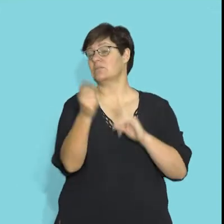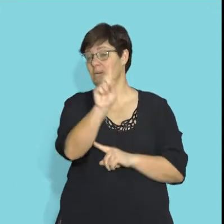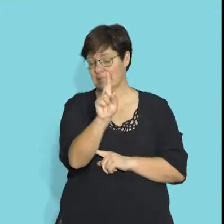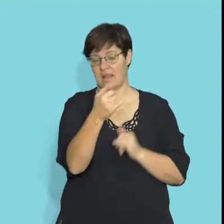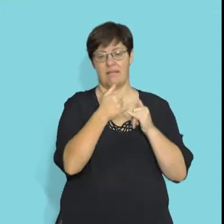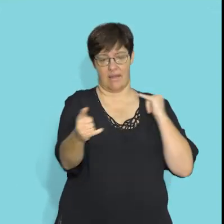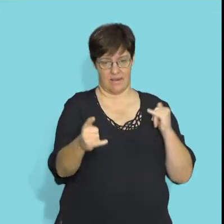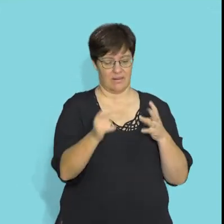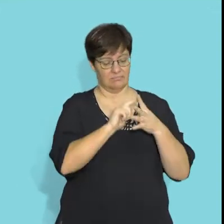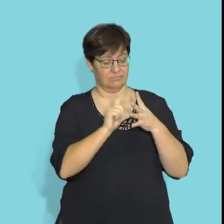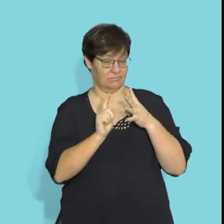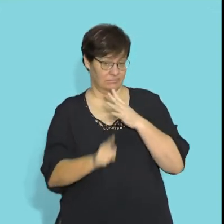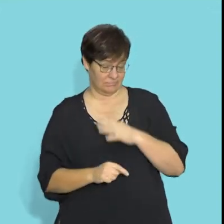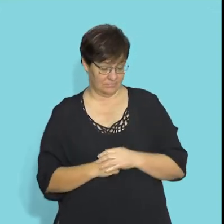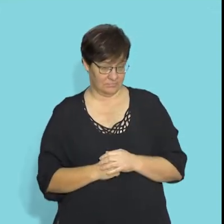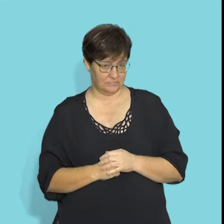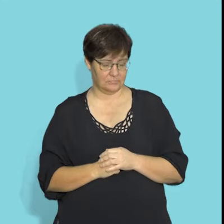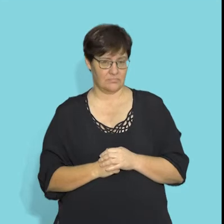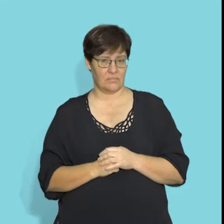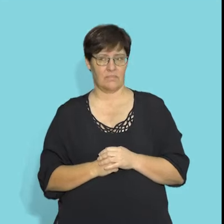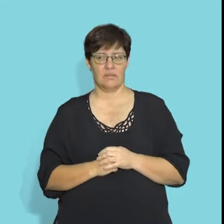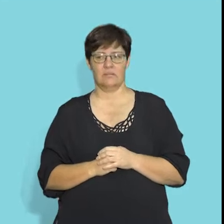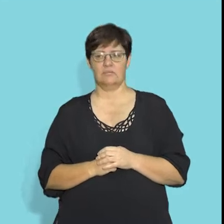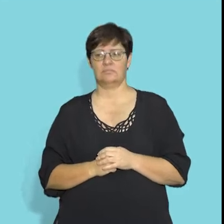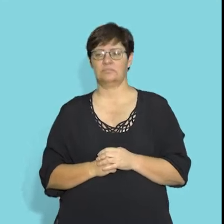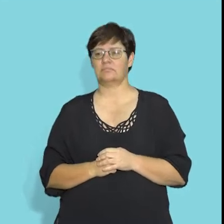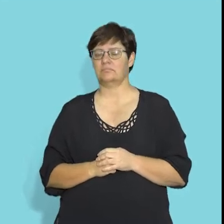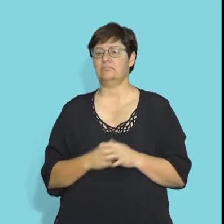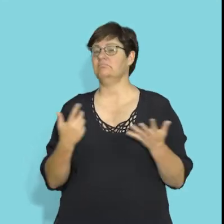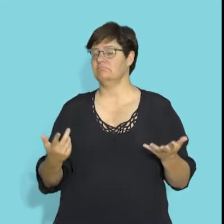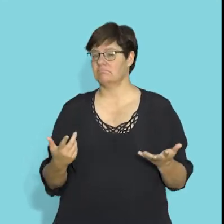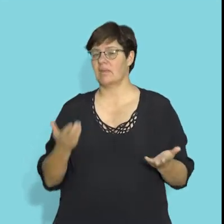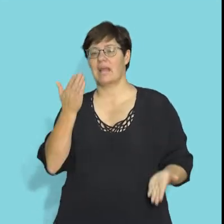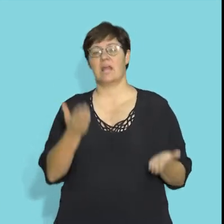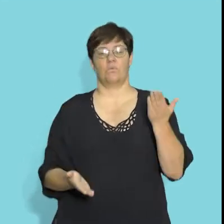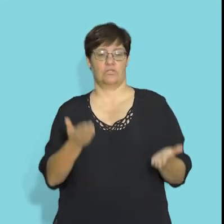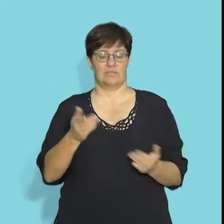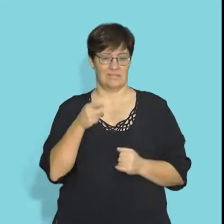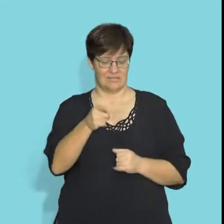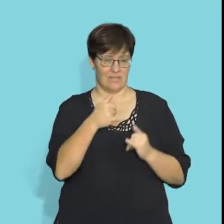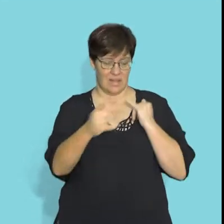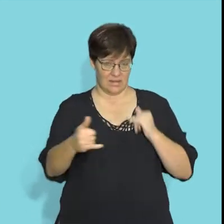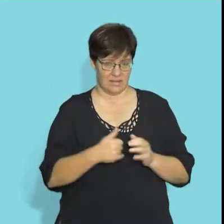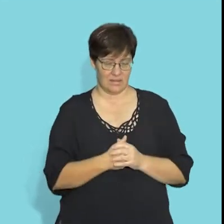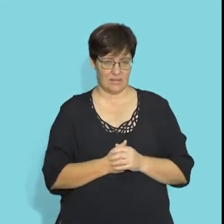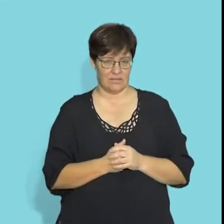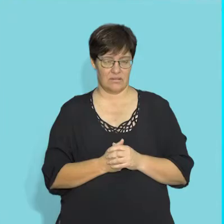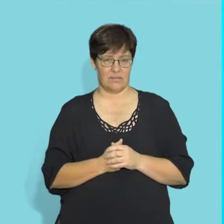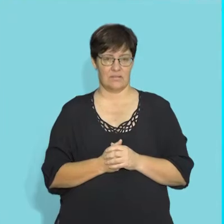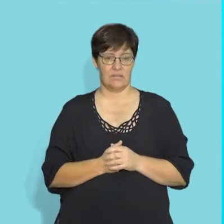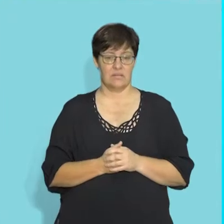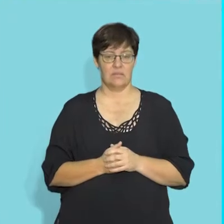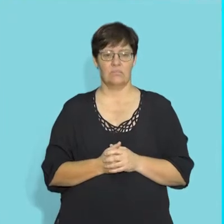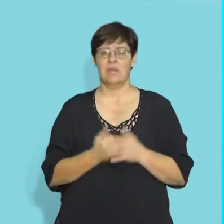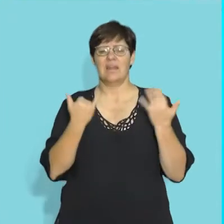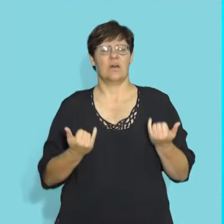lines. Let's get into it. And we're going to be talking about the equation of a line. Now, what we're